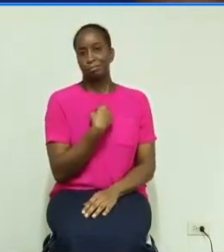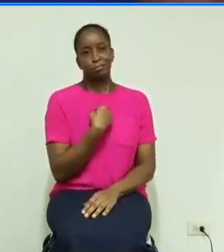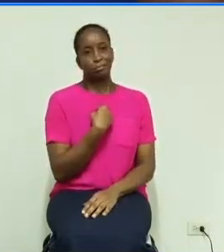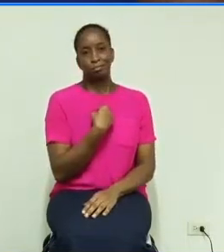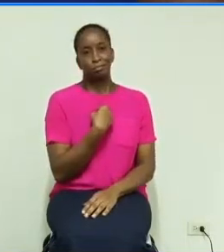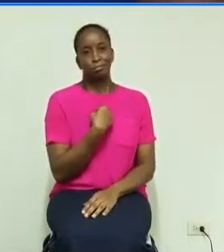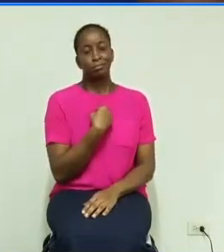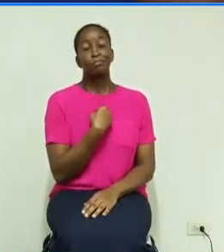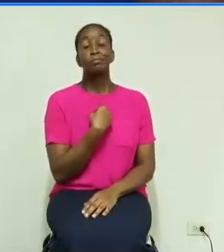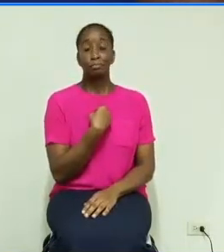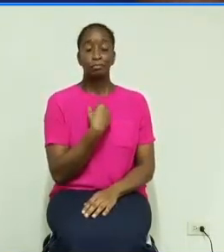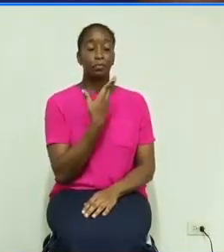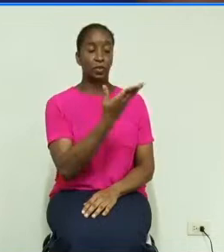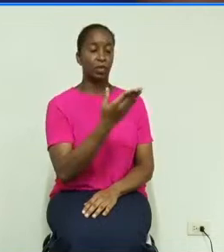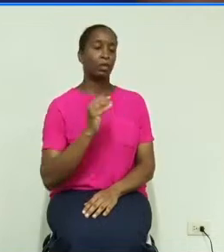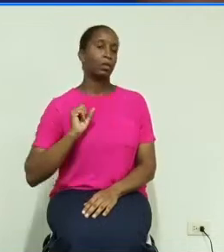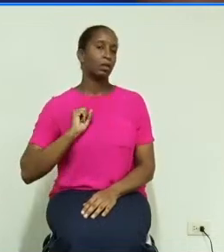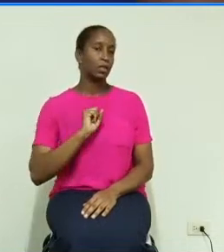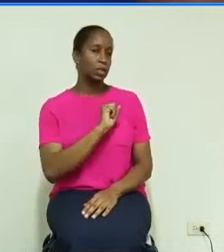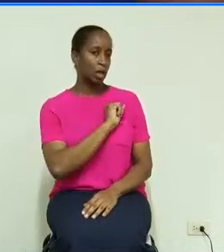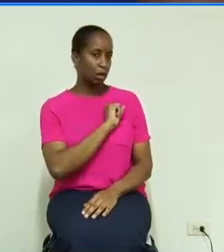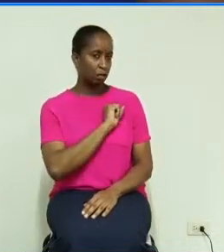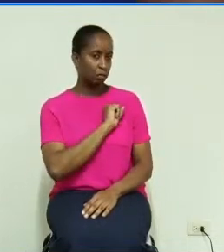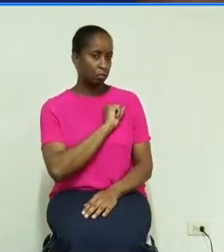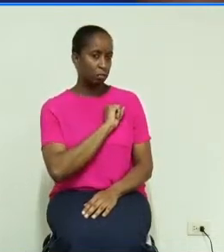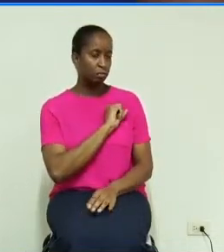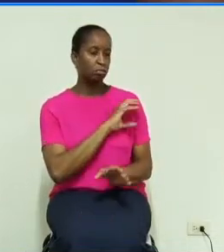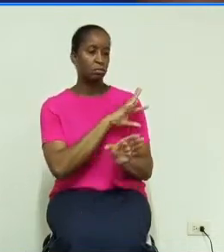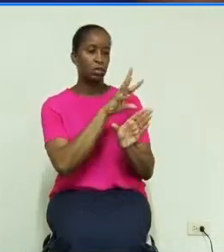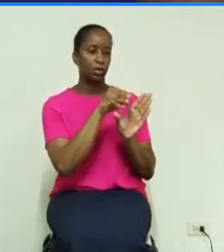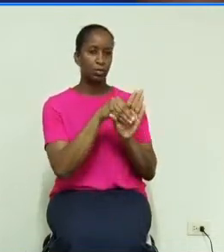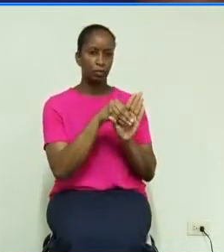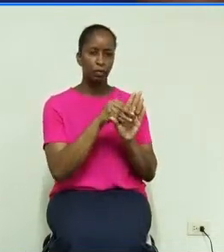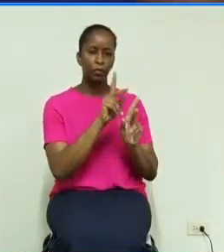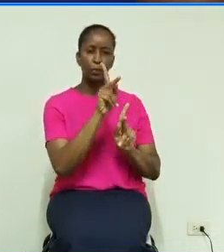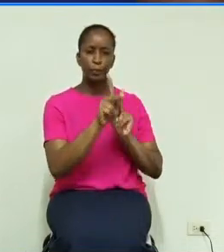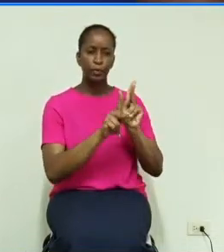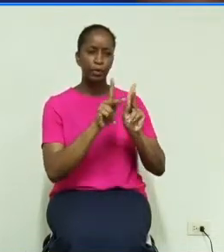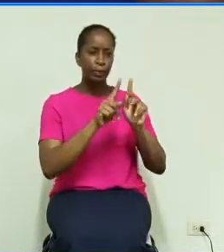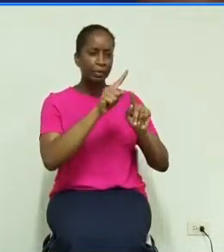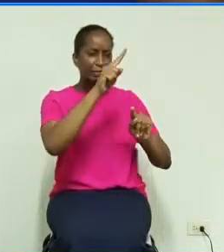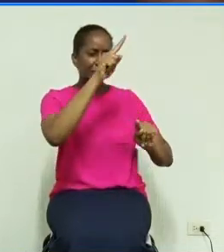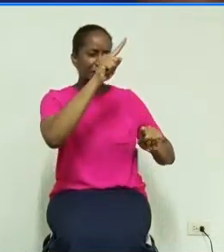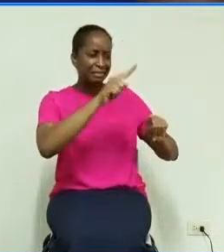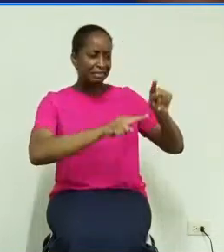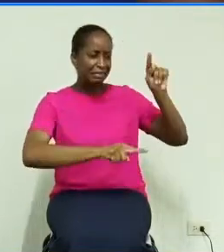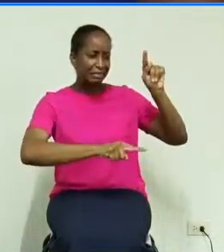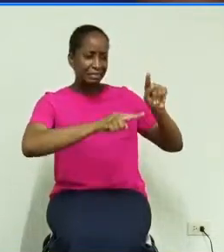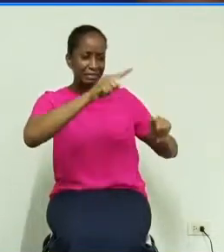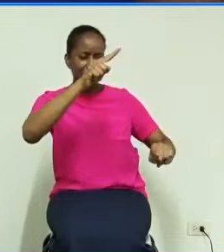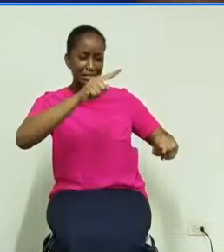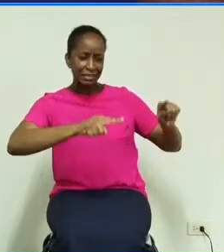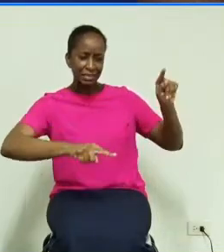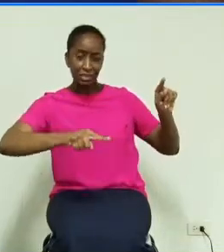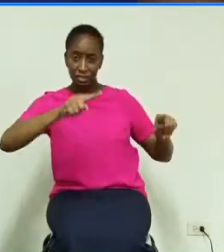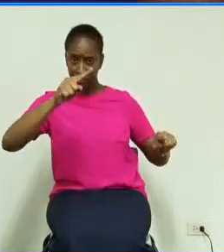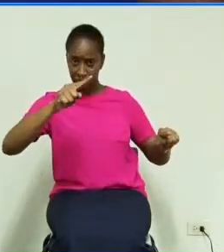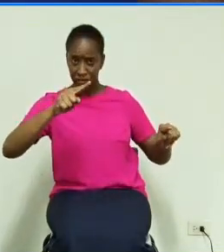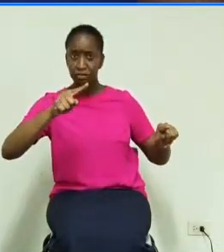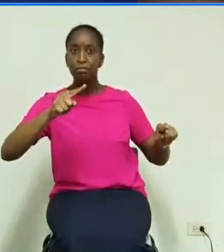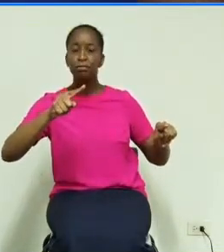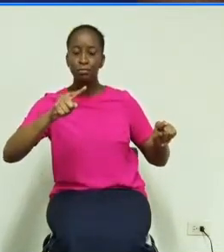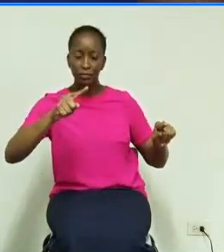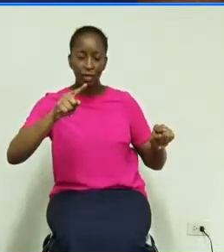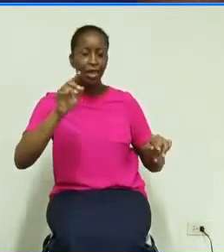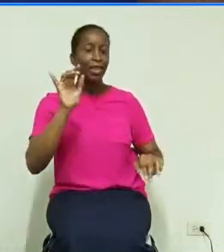a diverse representation. And that is why the Senate remains a useful